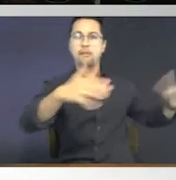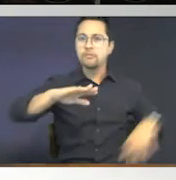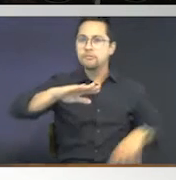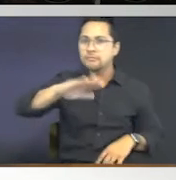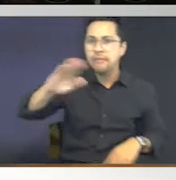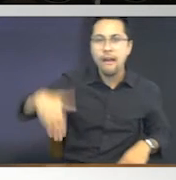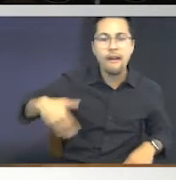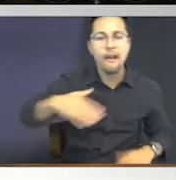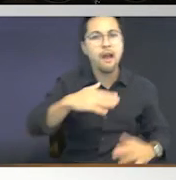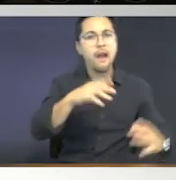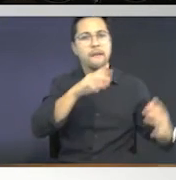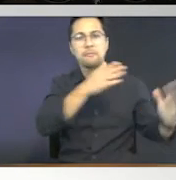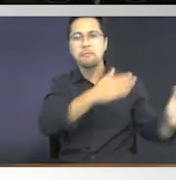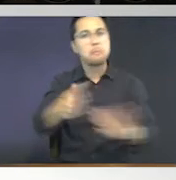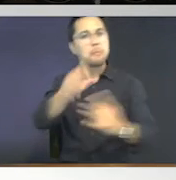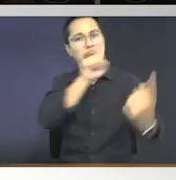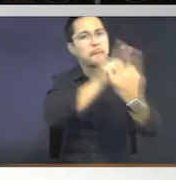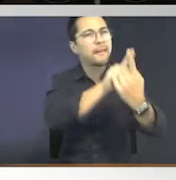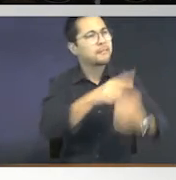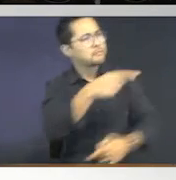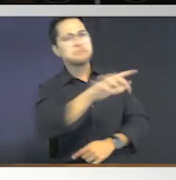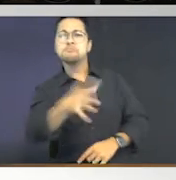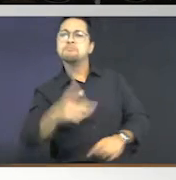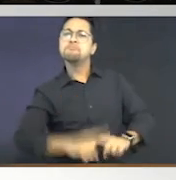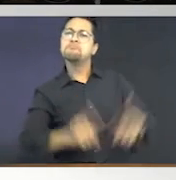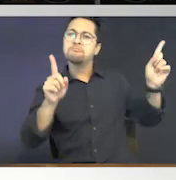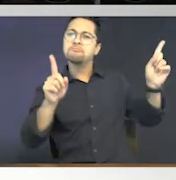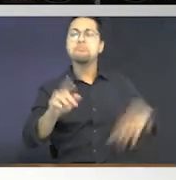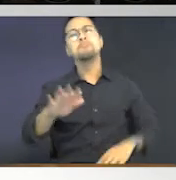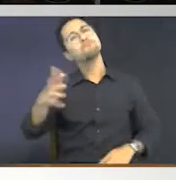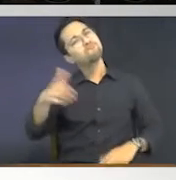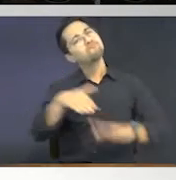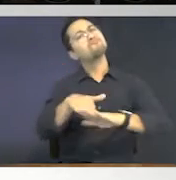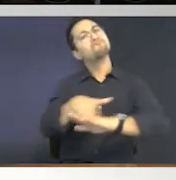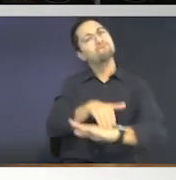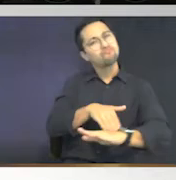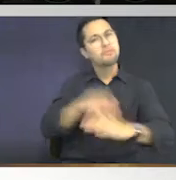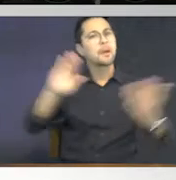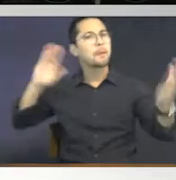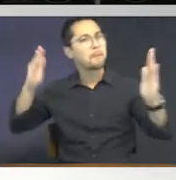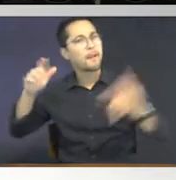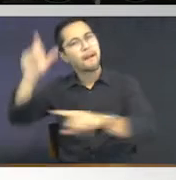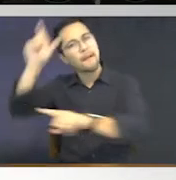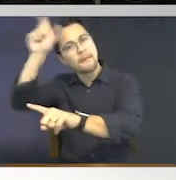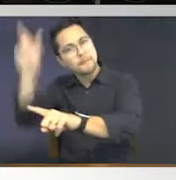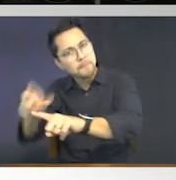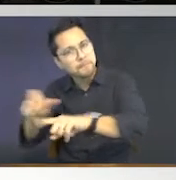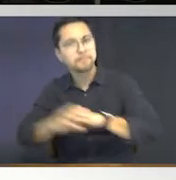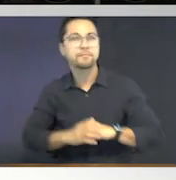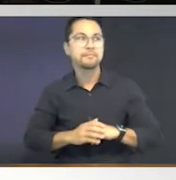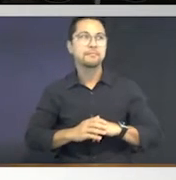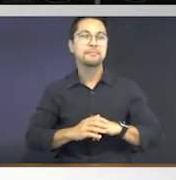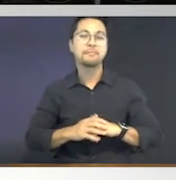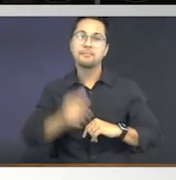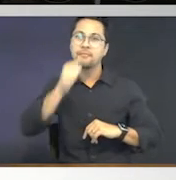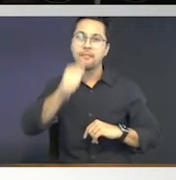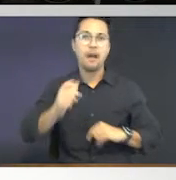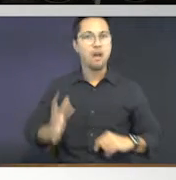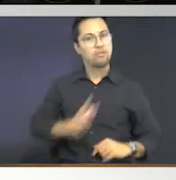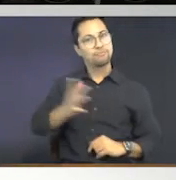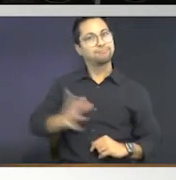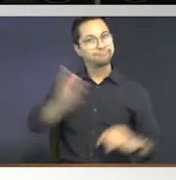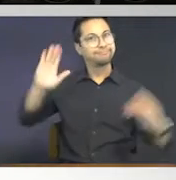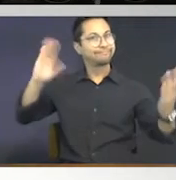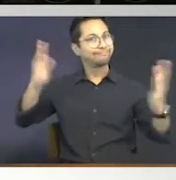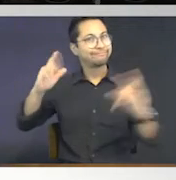It's just a different place. It's slower paced than Italy, less flashy than Italy,